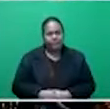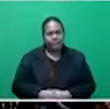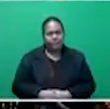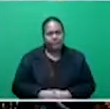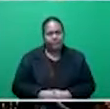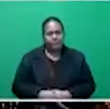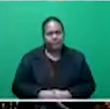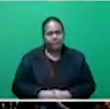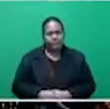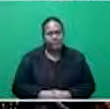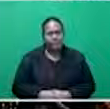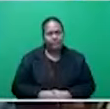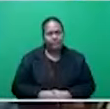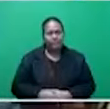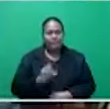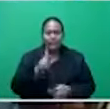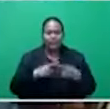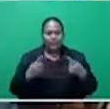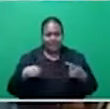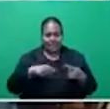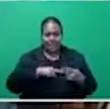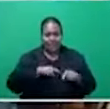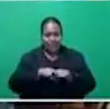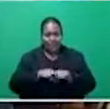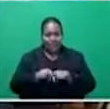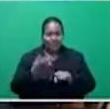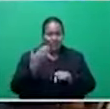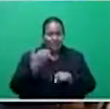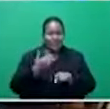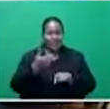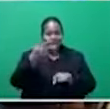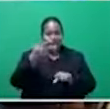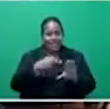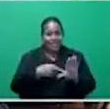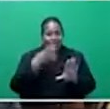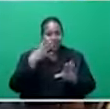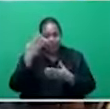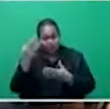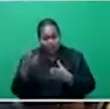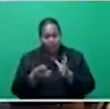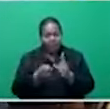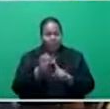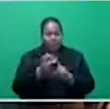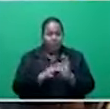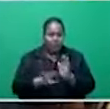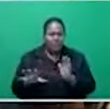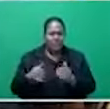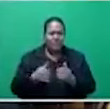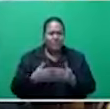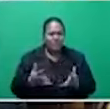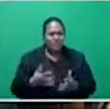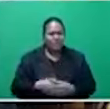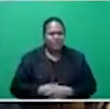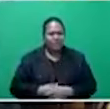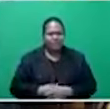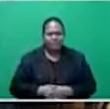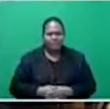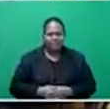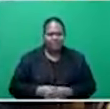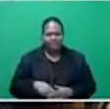one thing we have learned in the past 8 years, sir, is that when Honourable Prasad starts really getting irked up